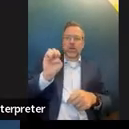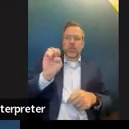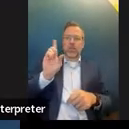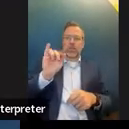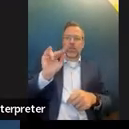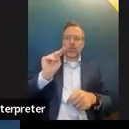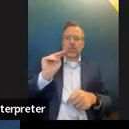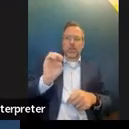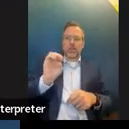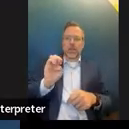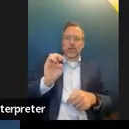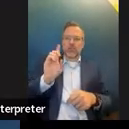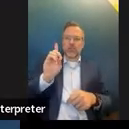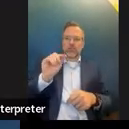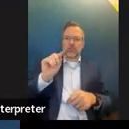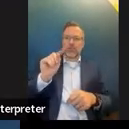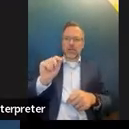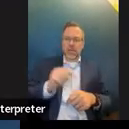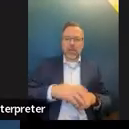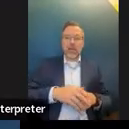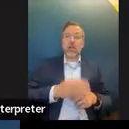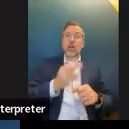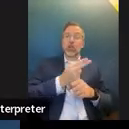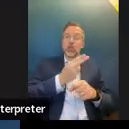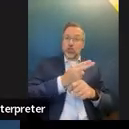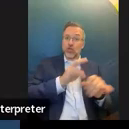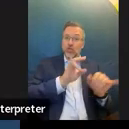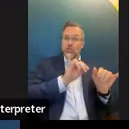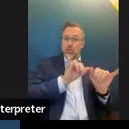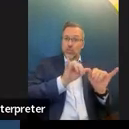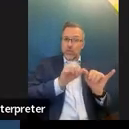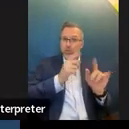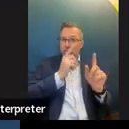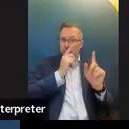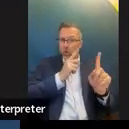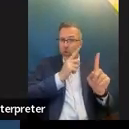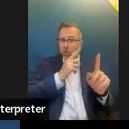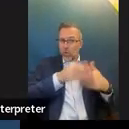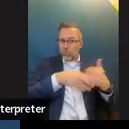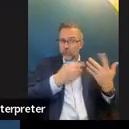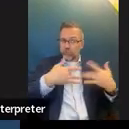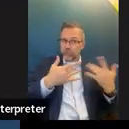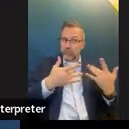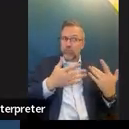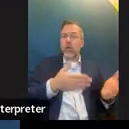goal, and you're using that for progress monitoring.